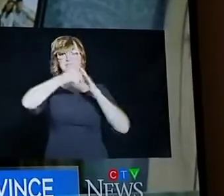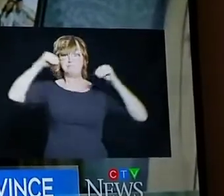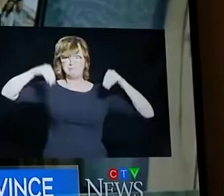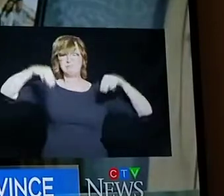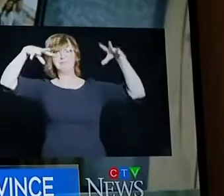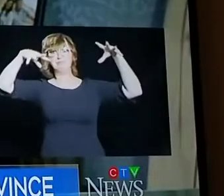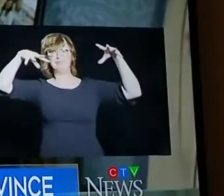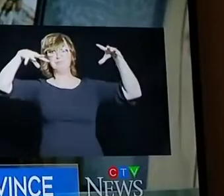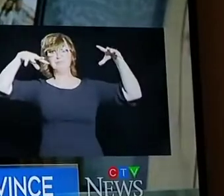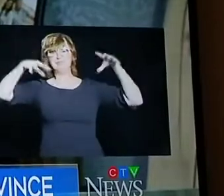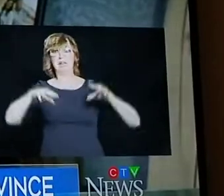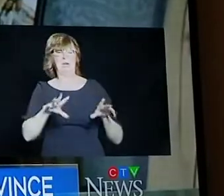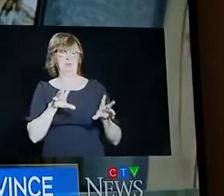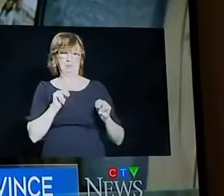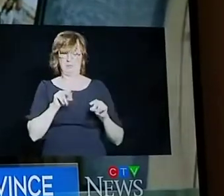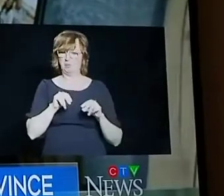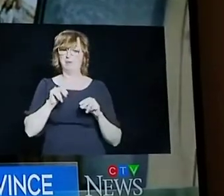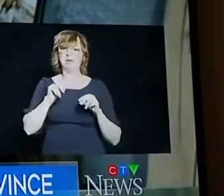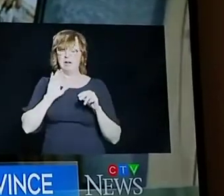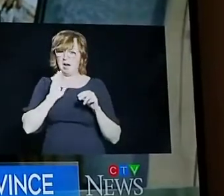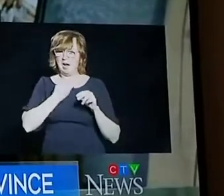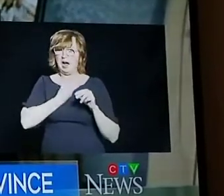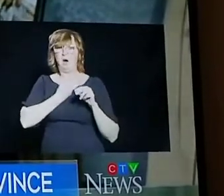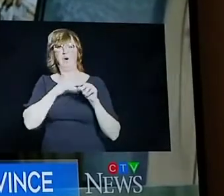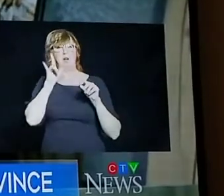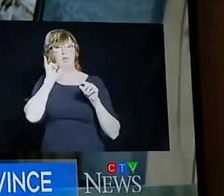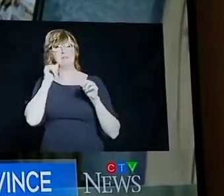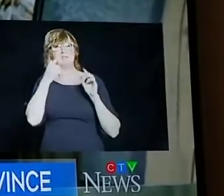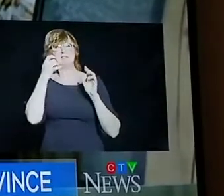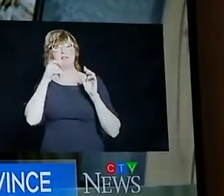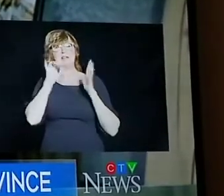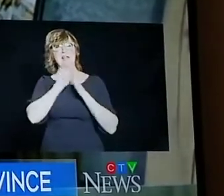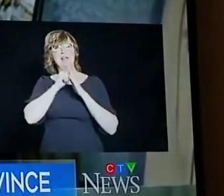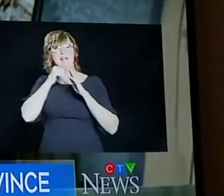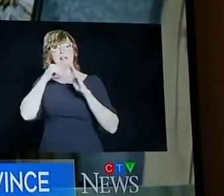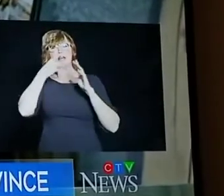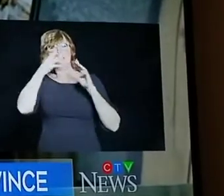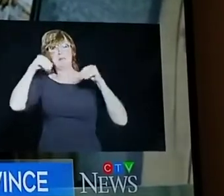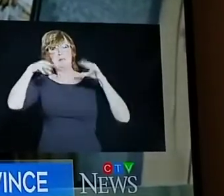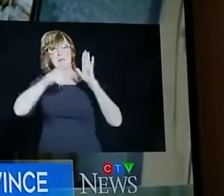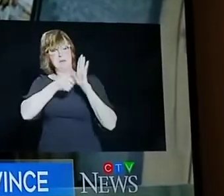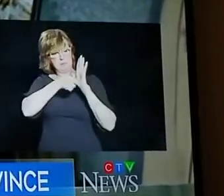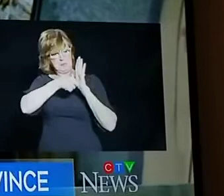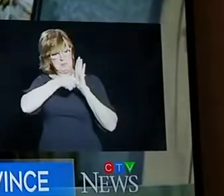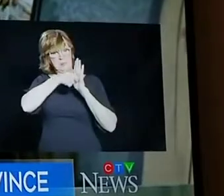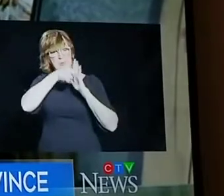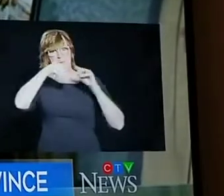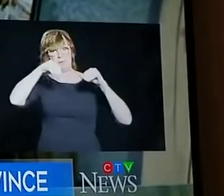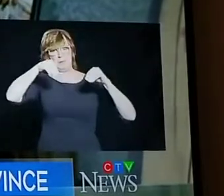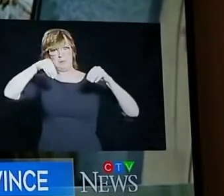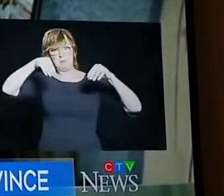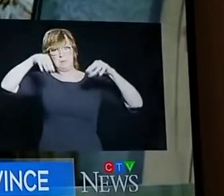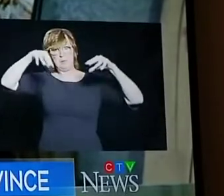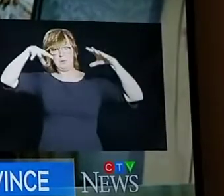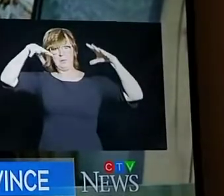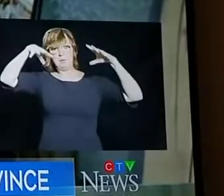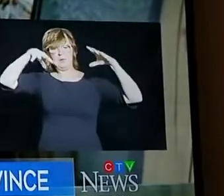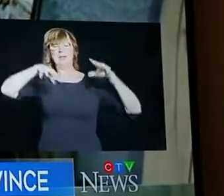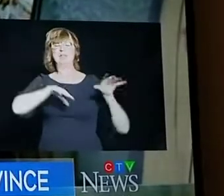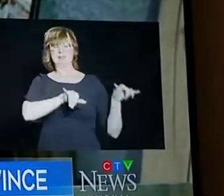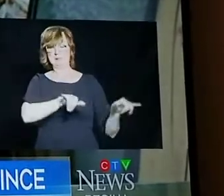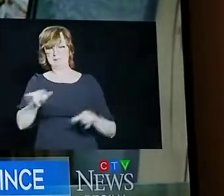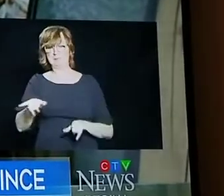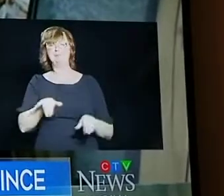down. And over the next several weeks, we will gradually be turning up the light once again on Saskatchewan's economy.